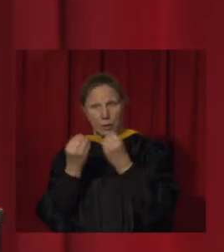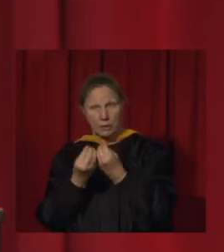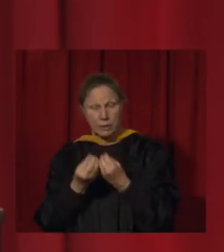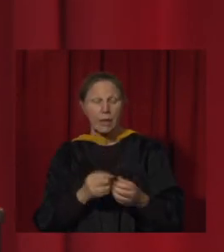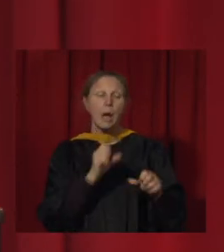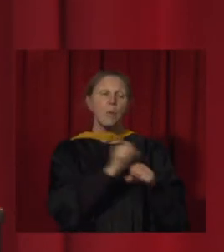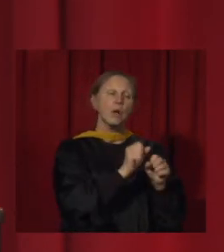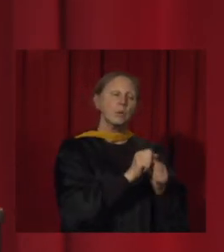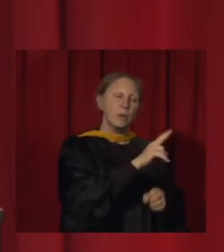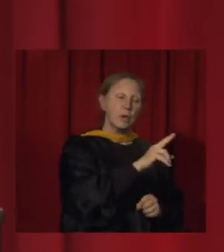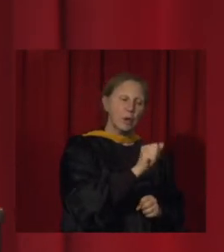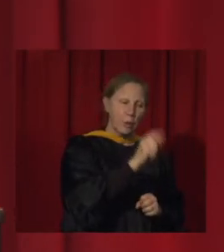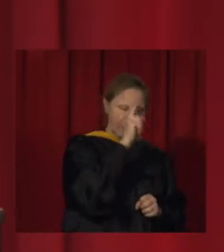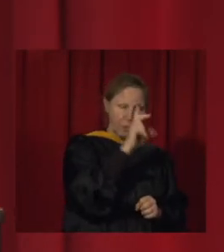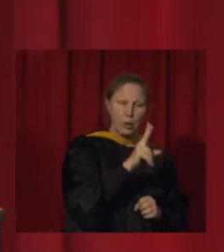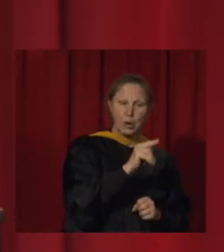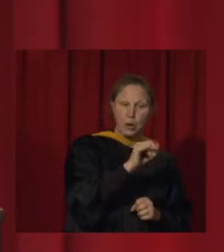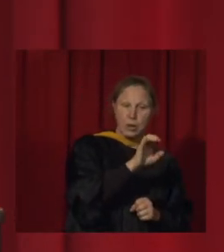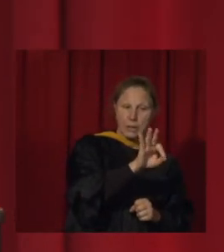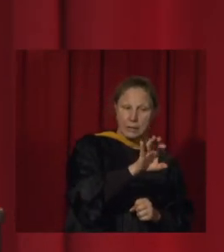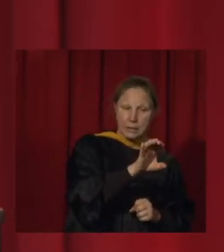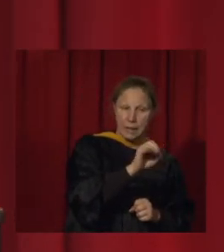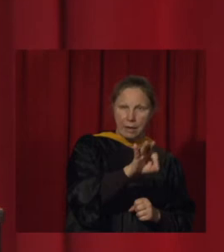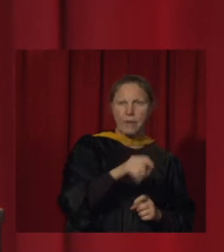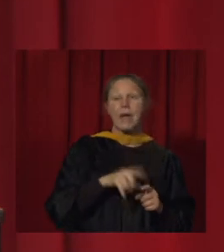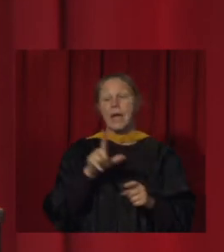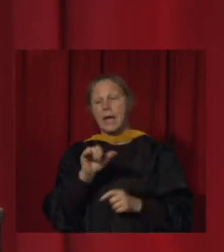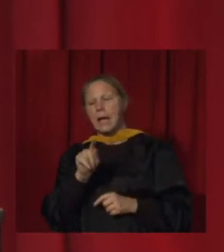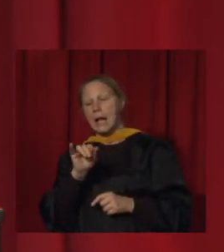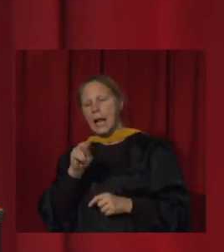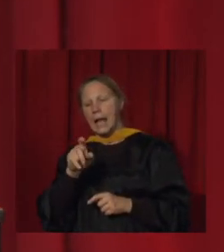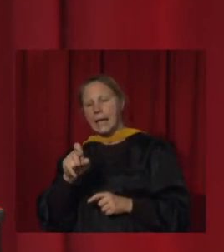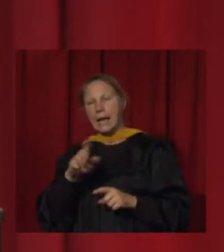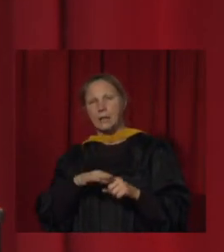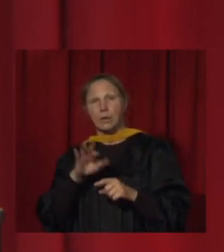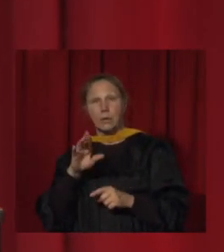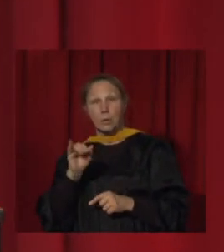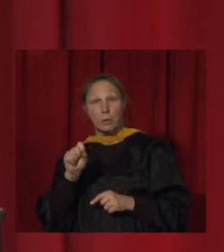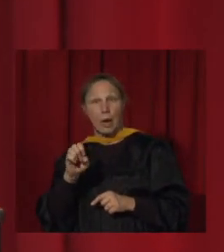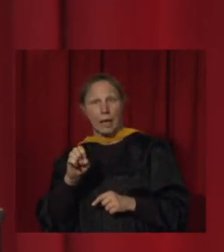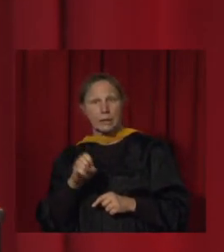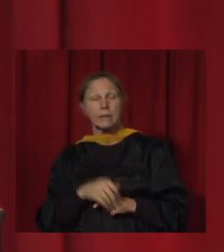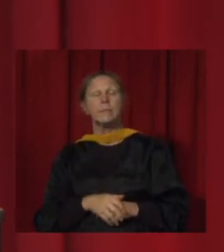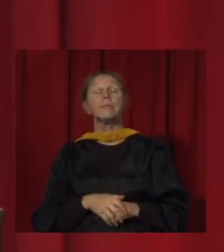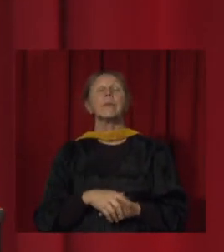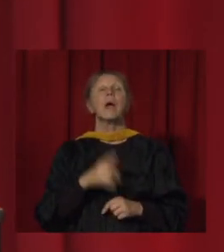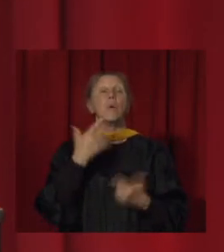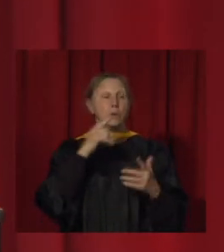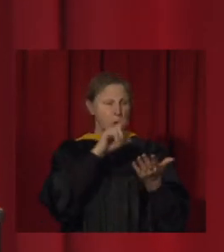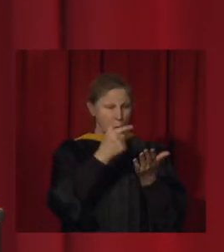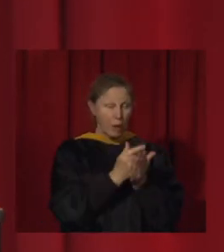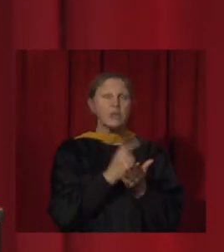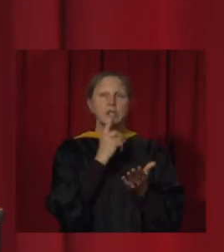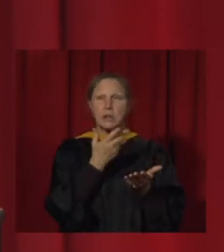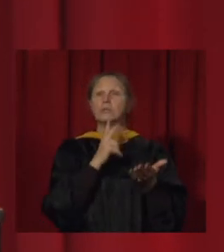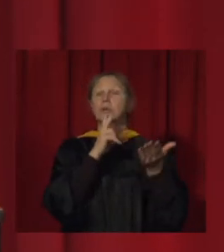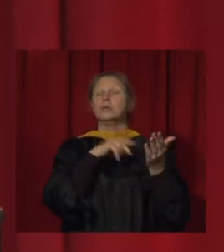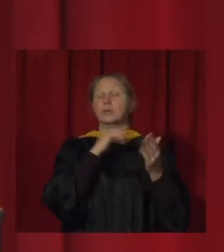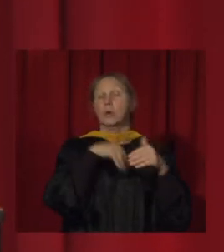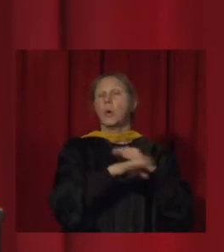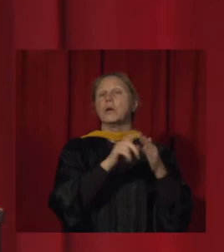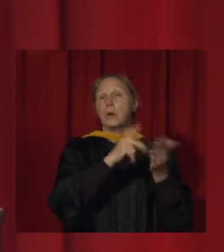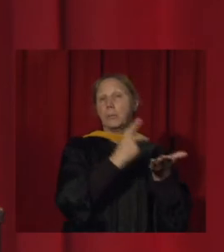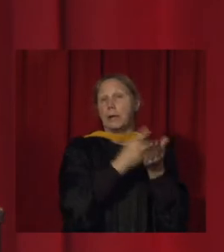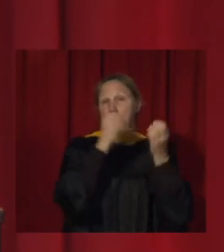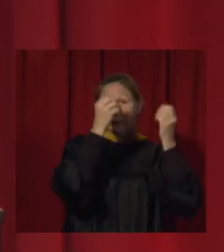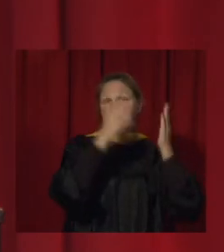worked with the UA for UNICEF and Latinx on the Rise. Upon graduation, she plans to enroll in the Master's in Teaching